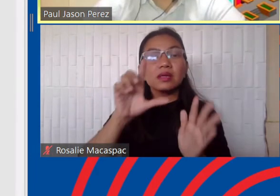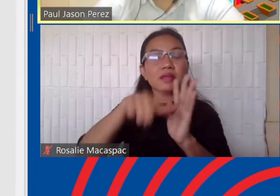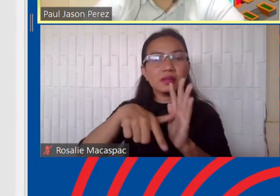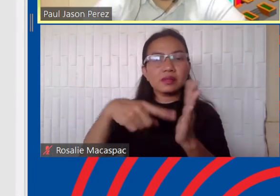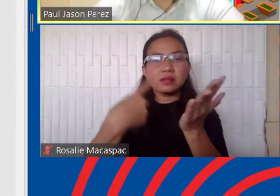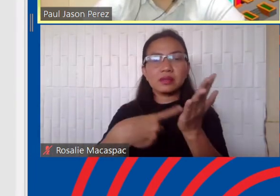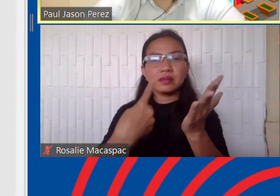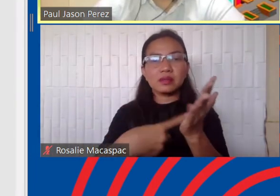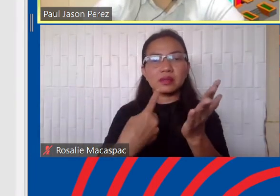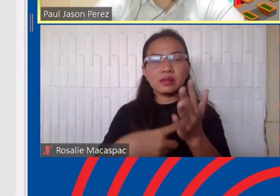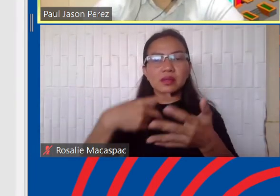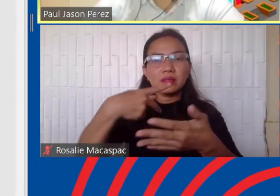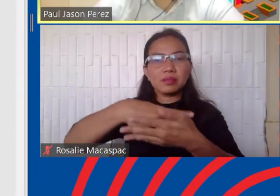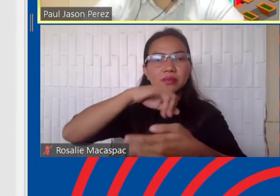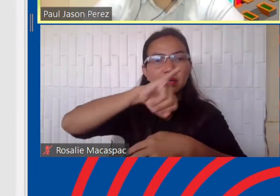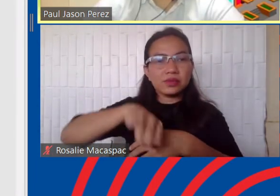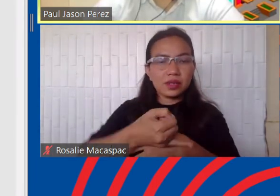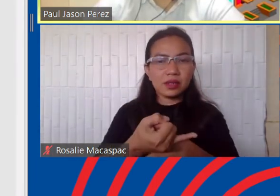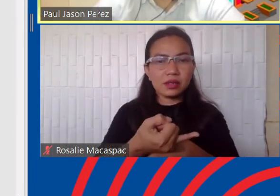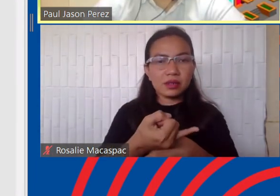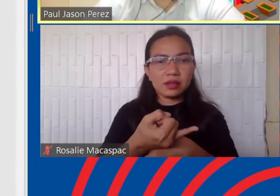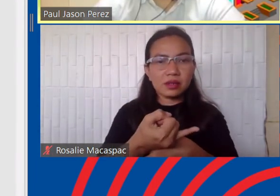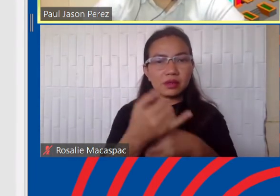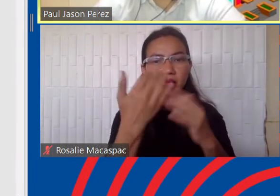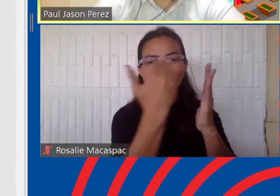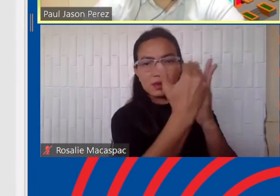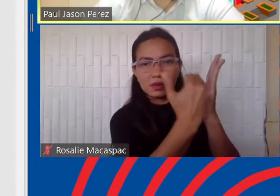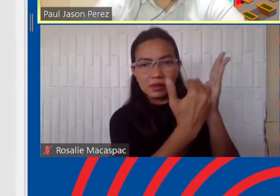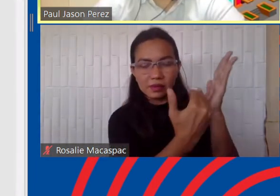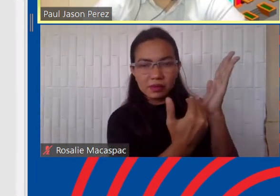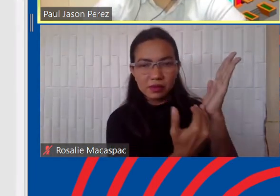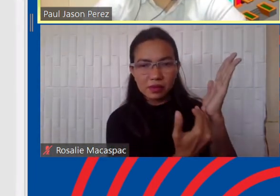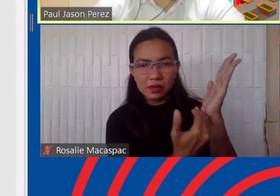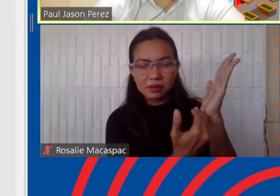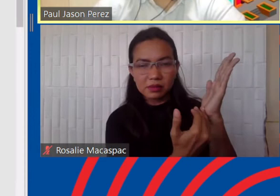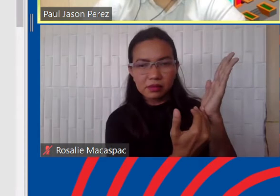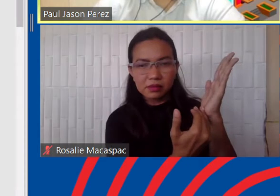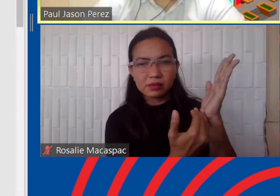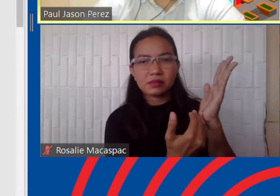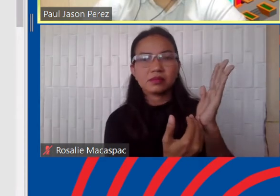The project abstract, and then